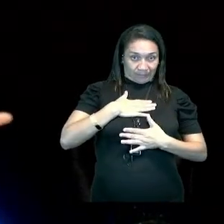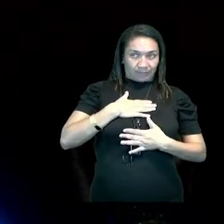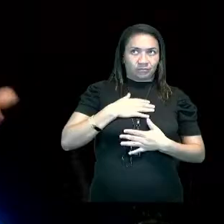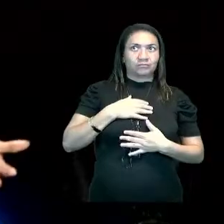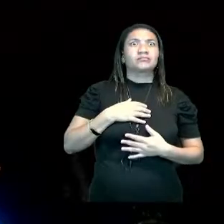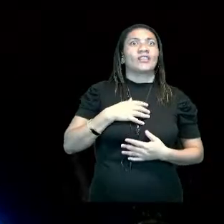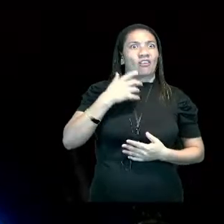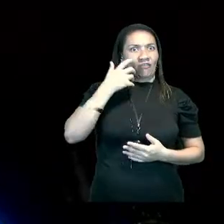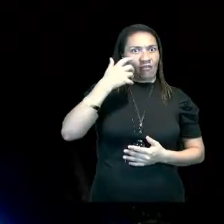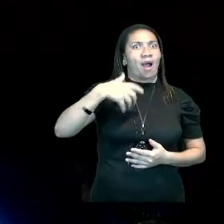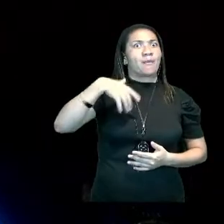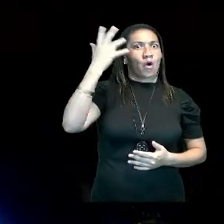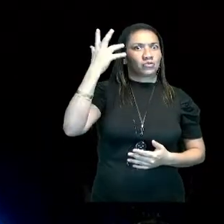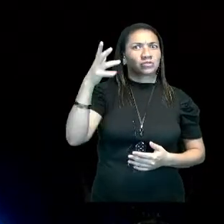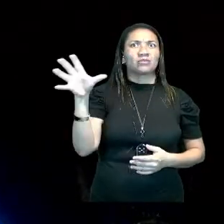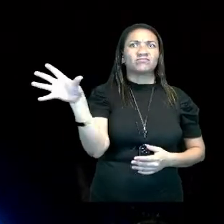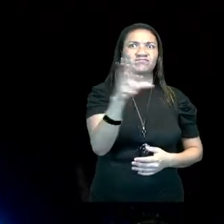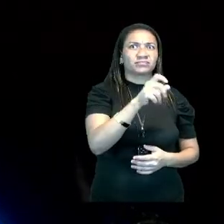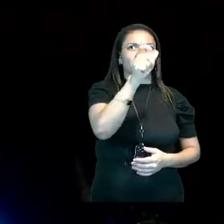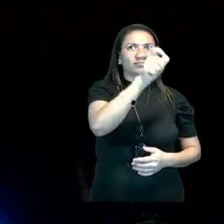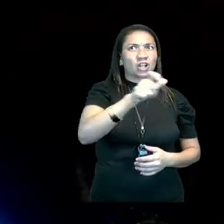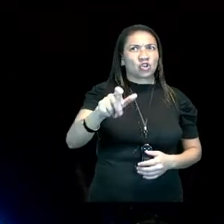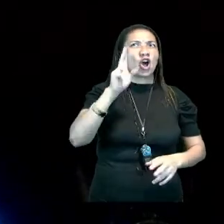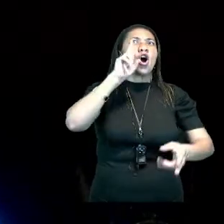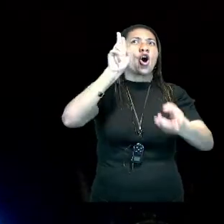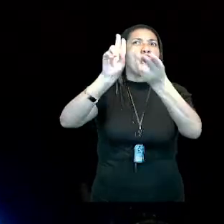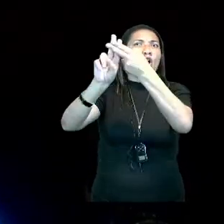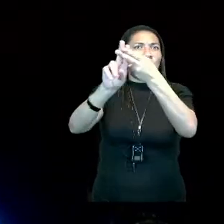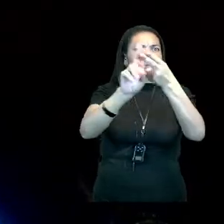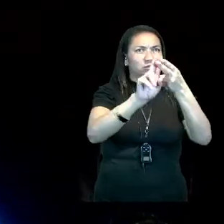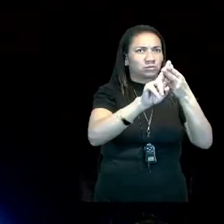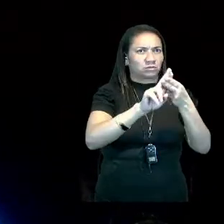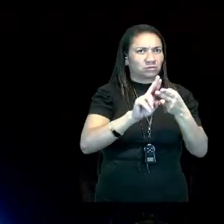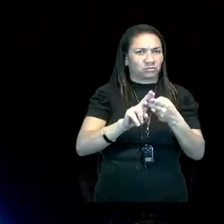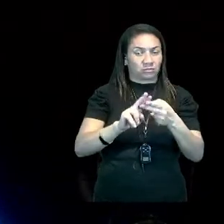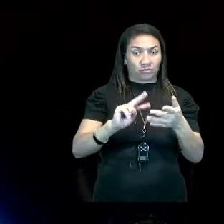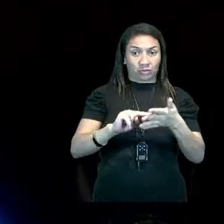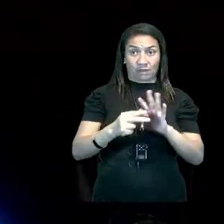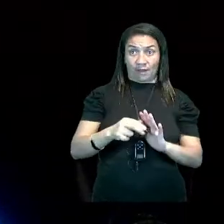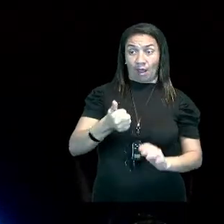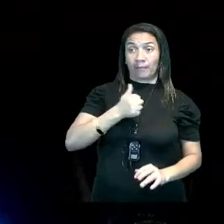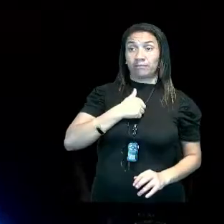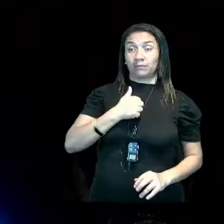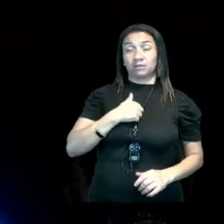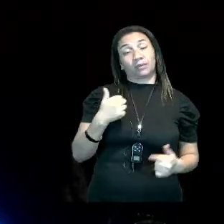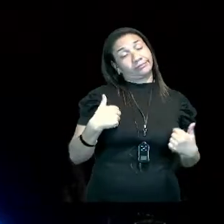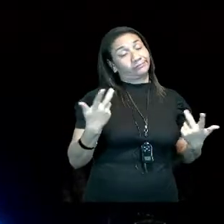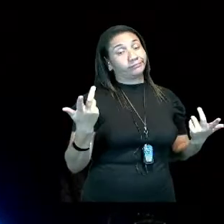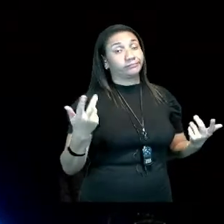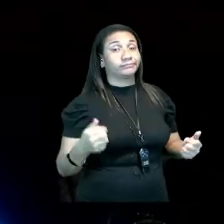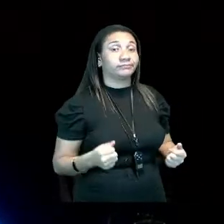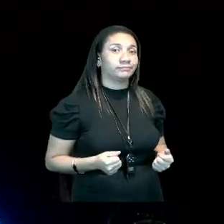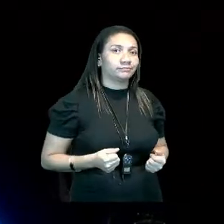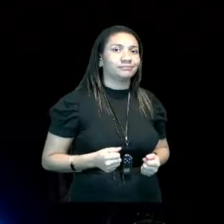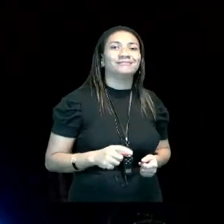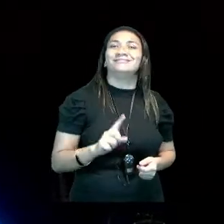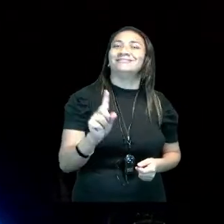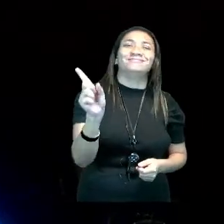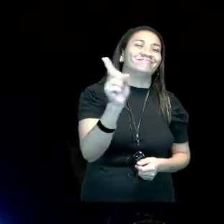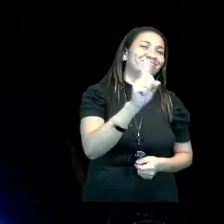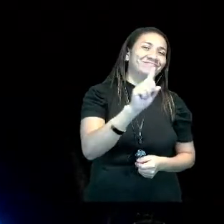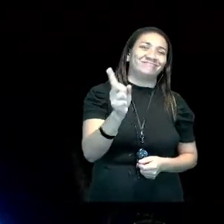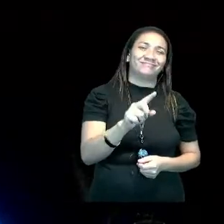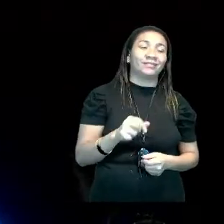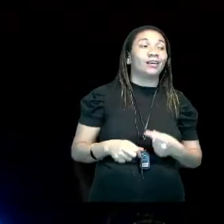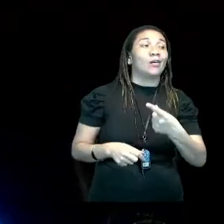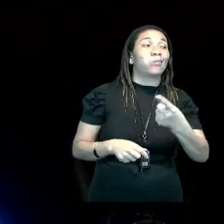is not because of anything that I have done. It is because of the work of those millions of